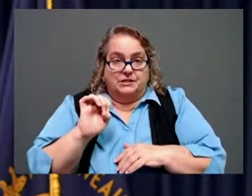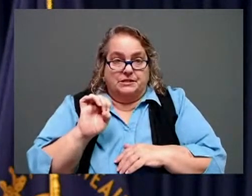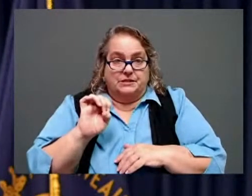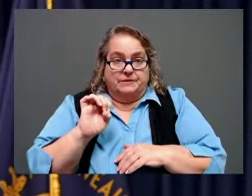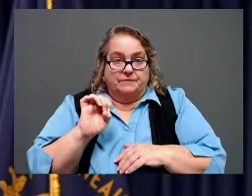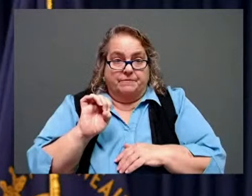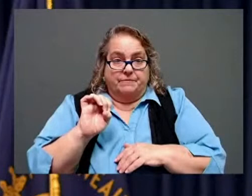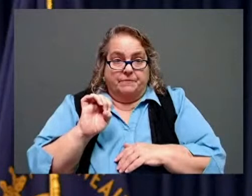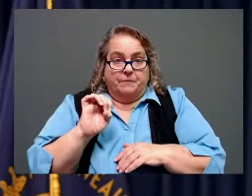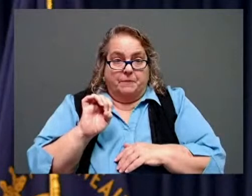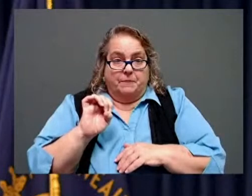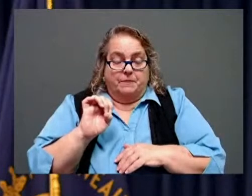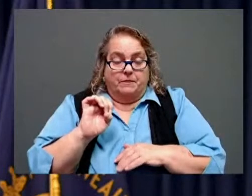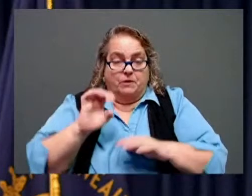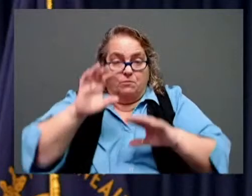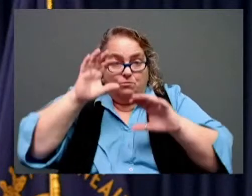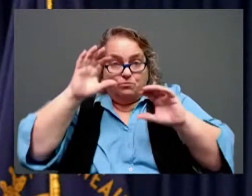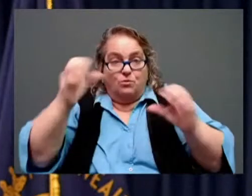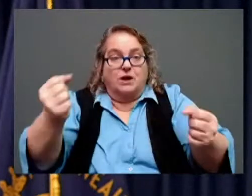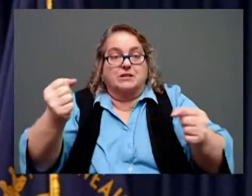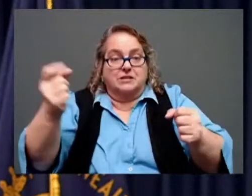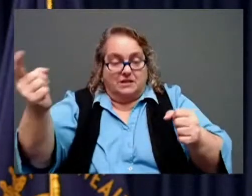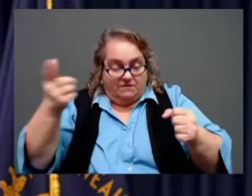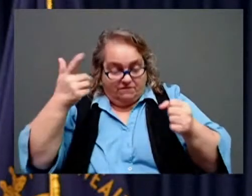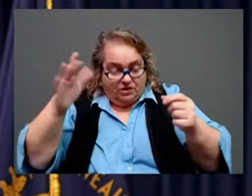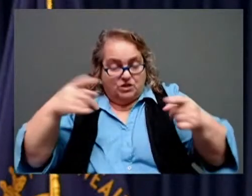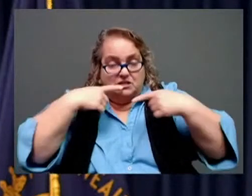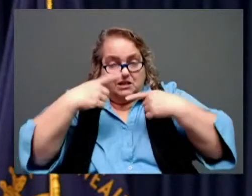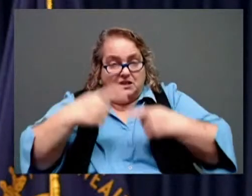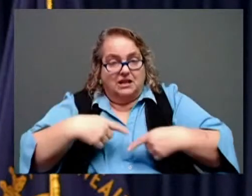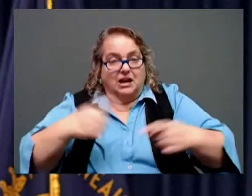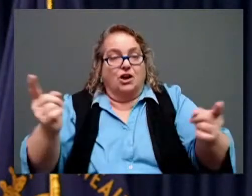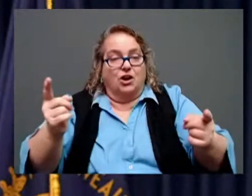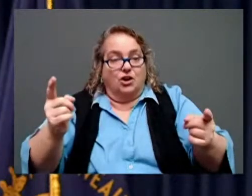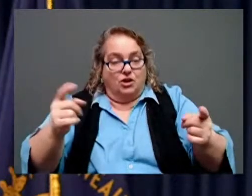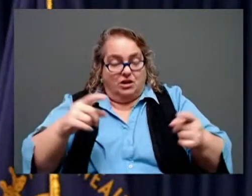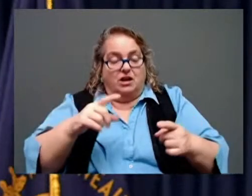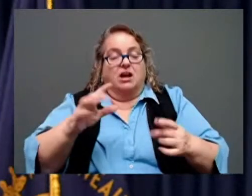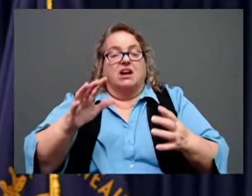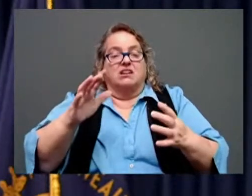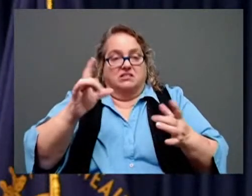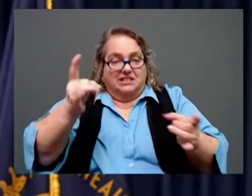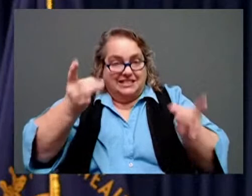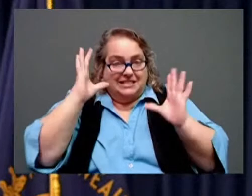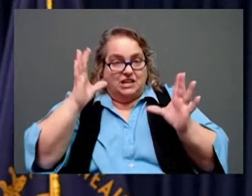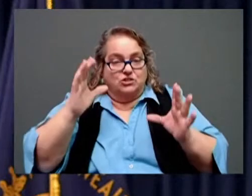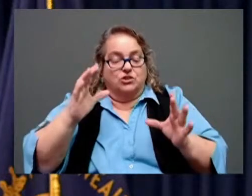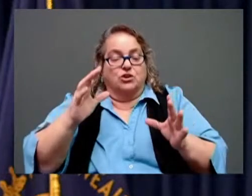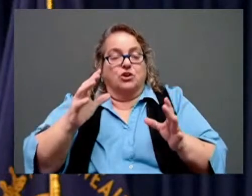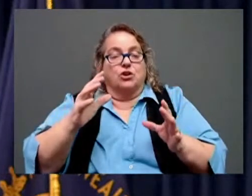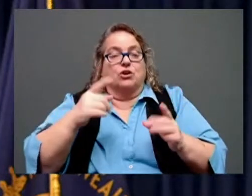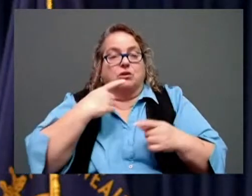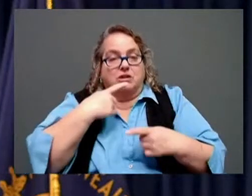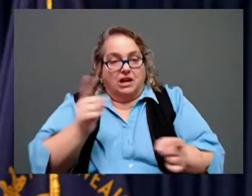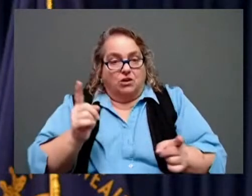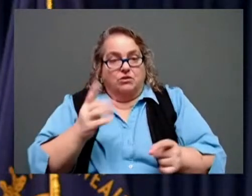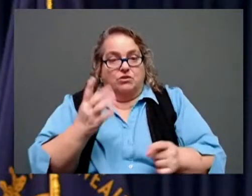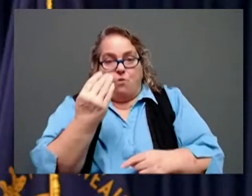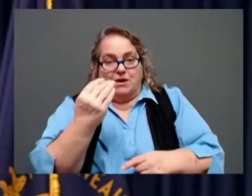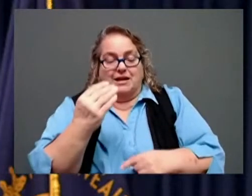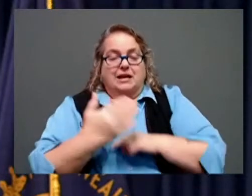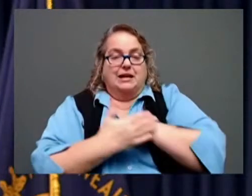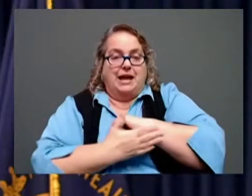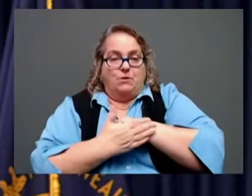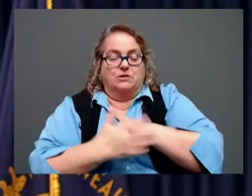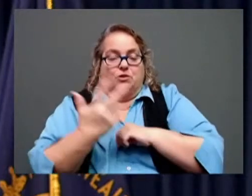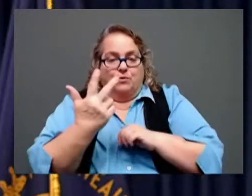The president has declared a disaster declaration. 14 counties and 3 cities have declared a state